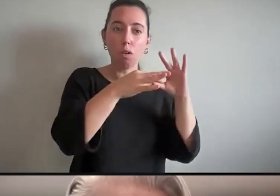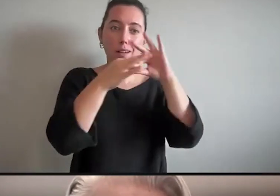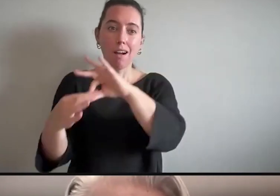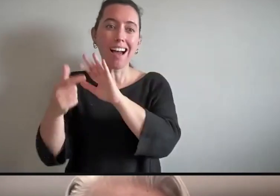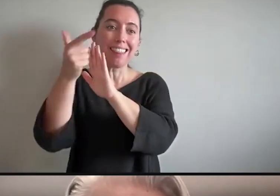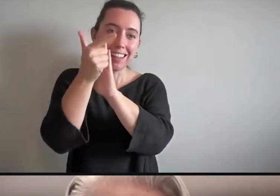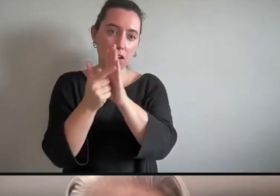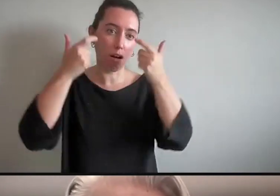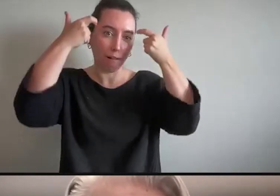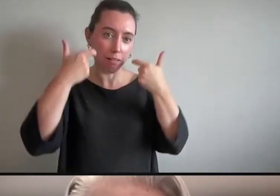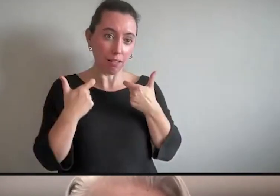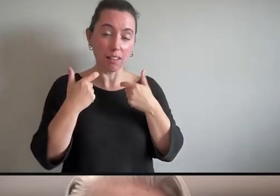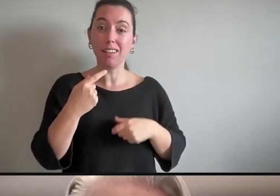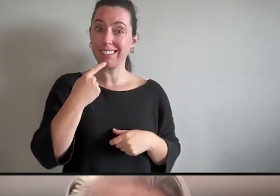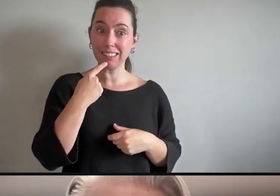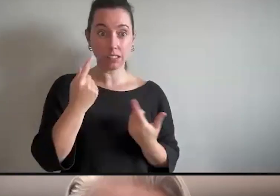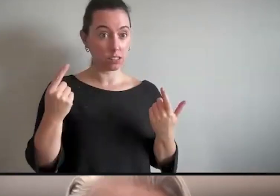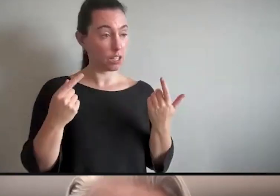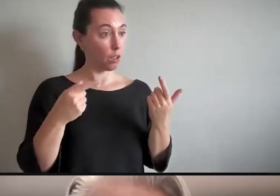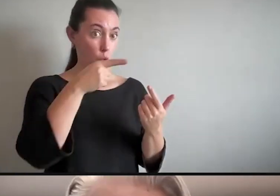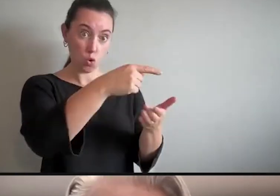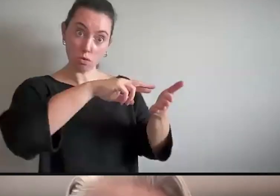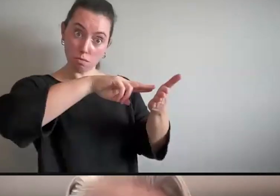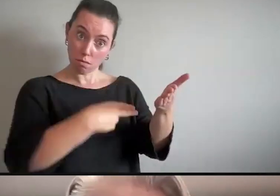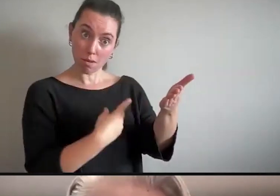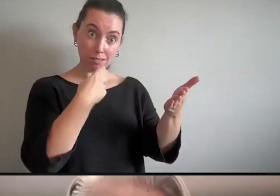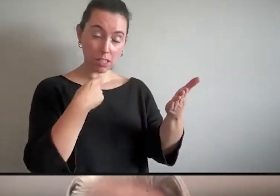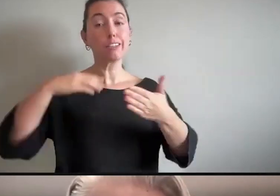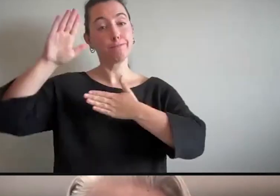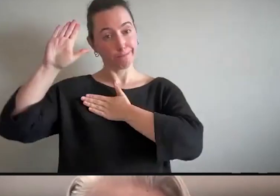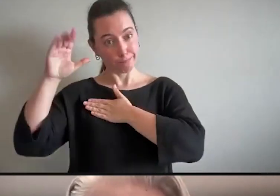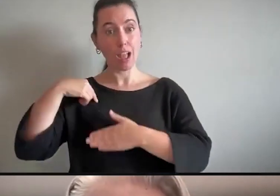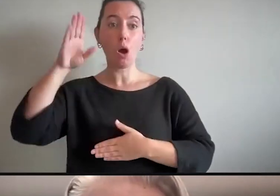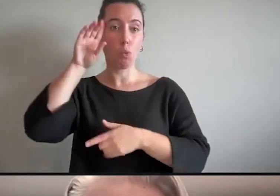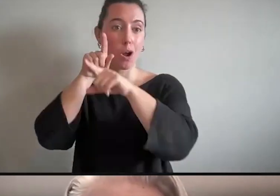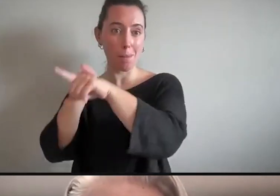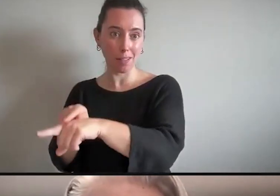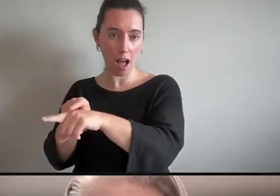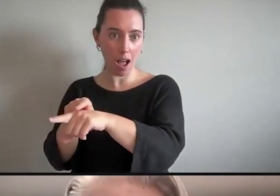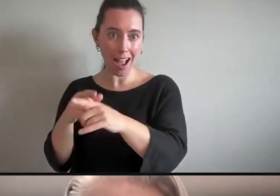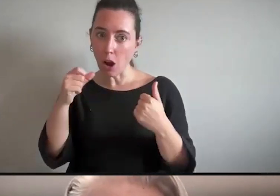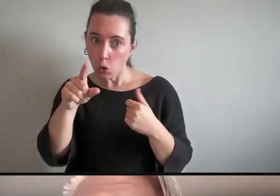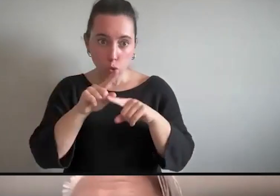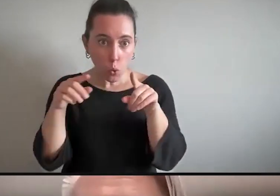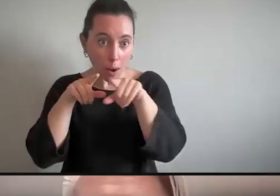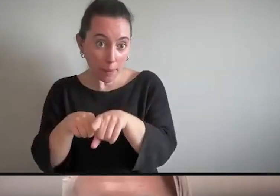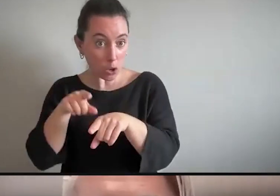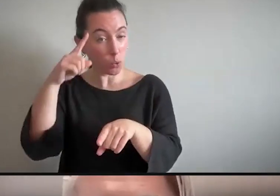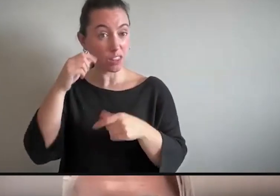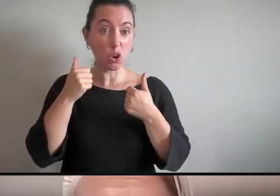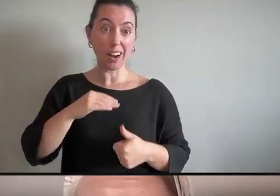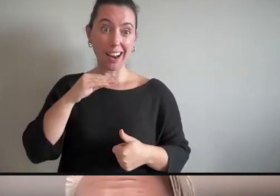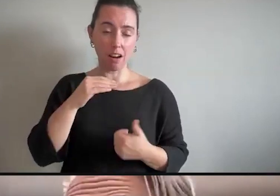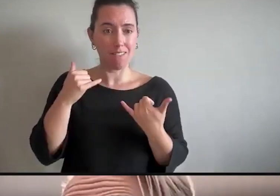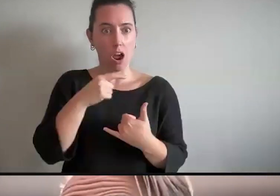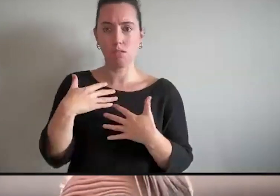on record and say it needs to comply with this, right? So customers are scared, right? So they don't know which side to choose. So